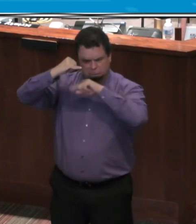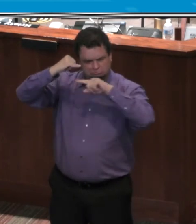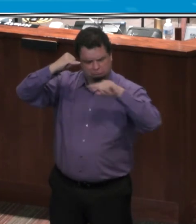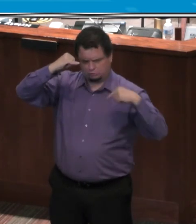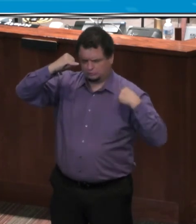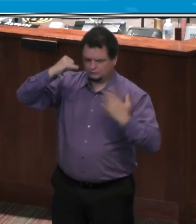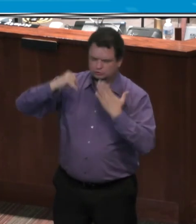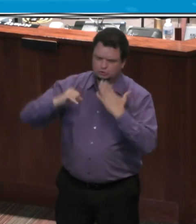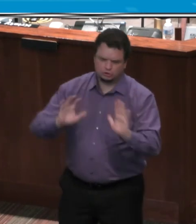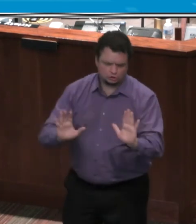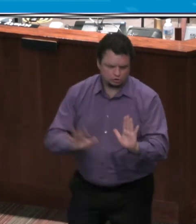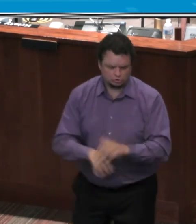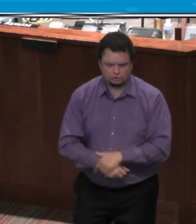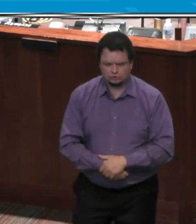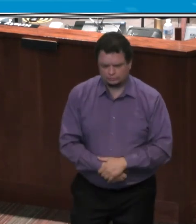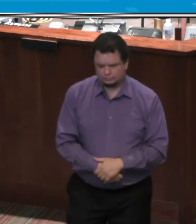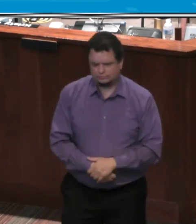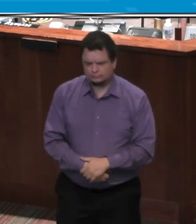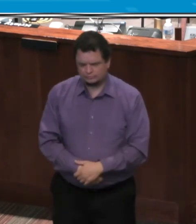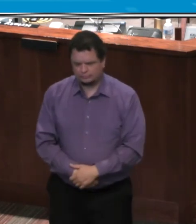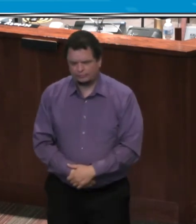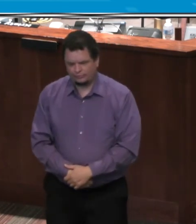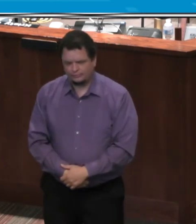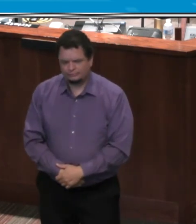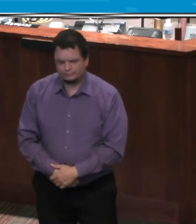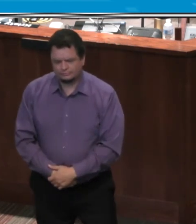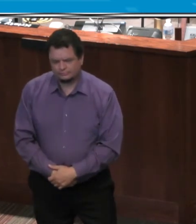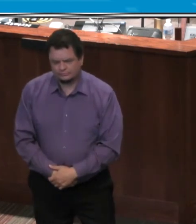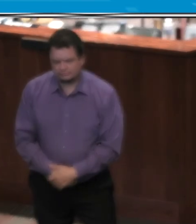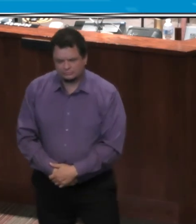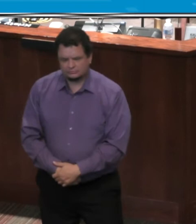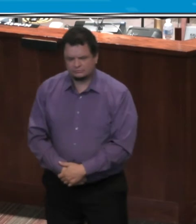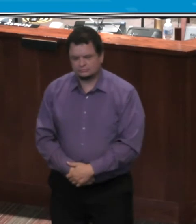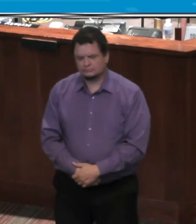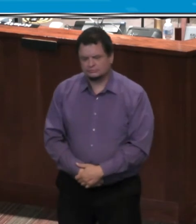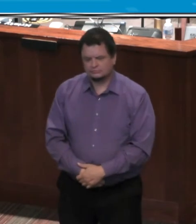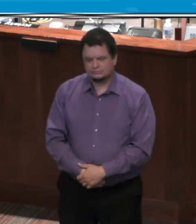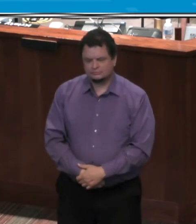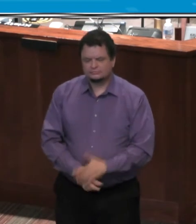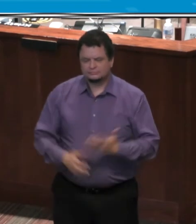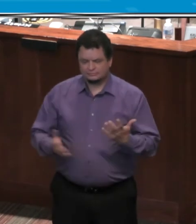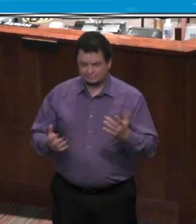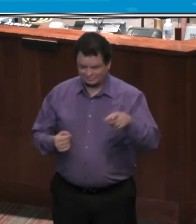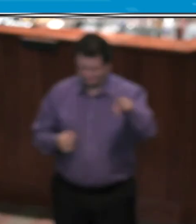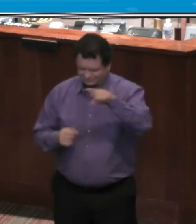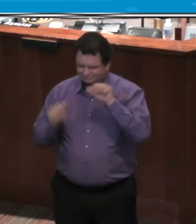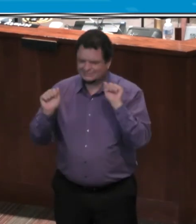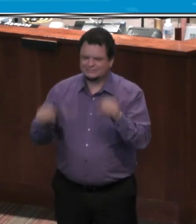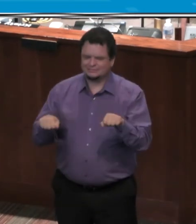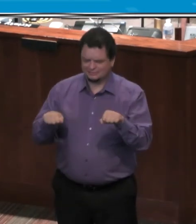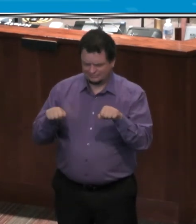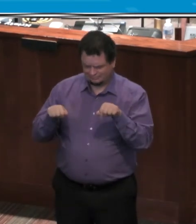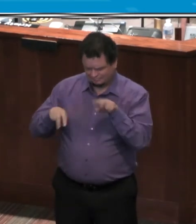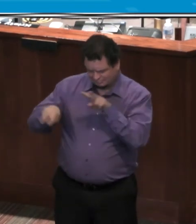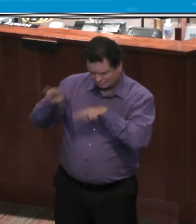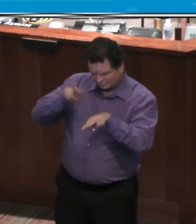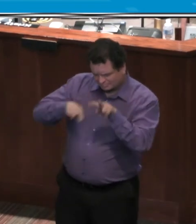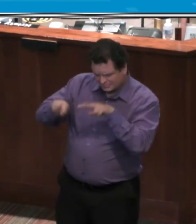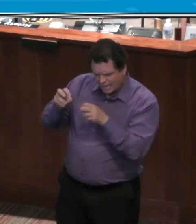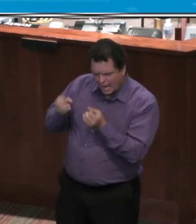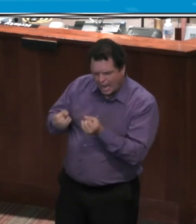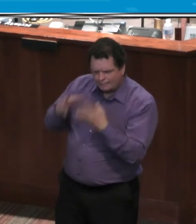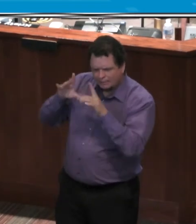once again, we have a rolling average, so you can see that average represents the number of tests we're actually executing in the community. So with that, I'd be happy to